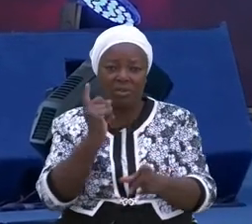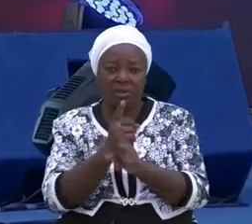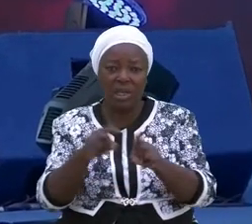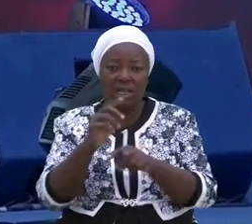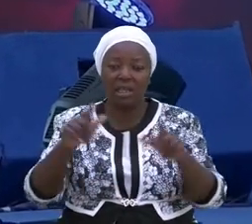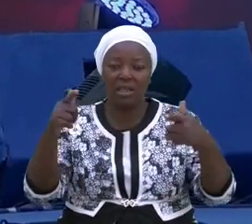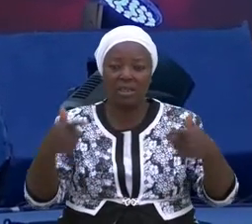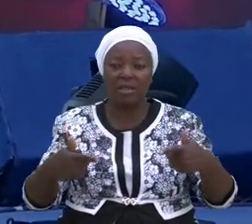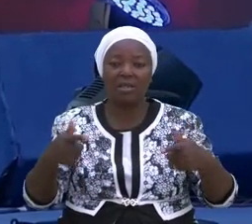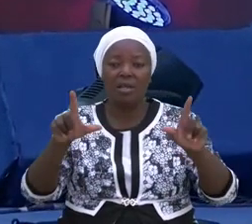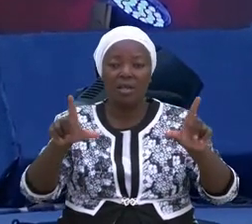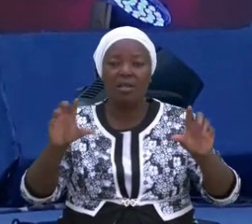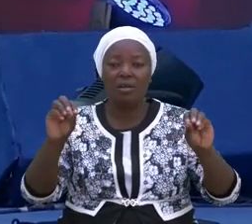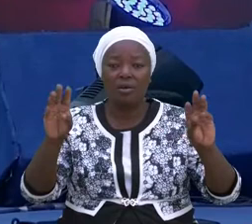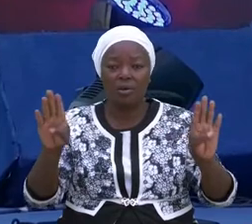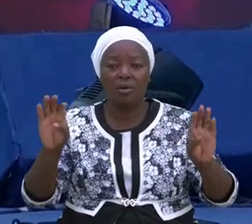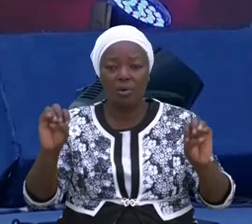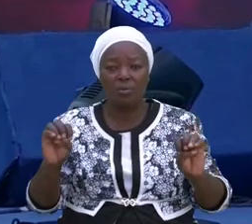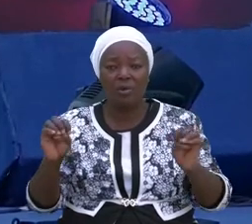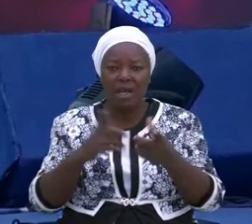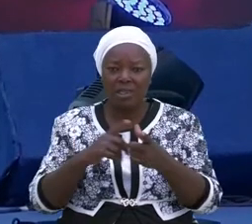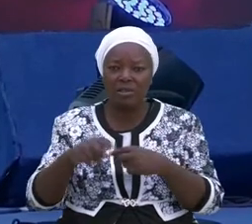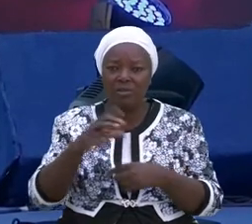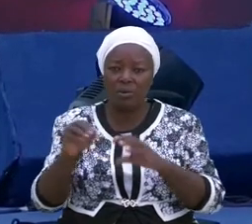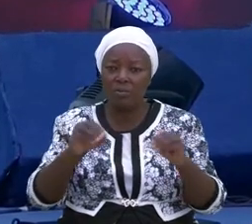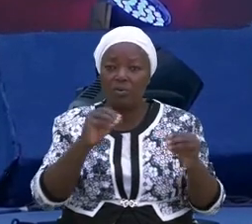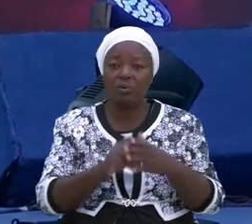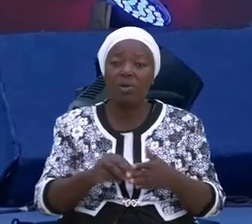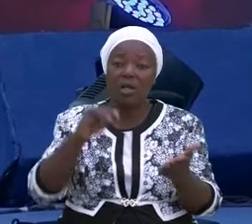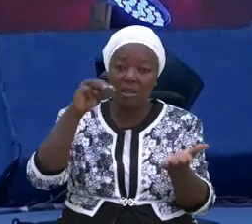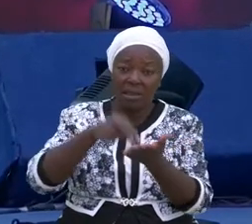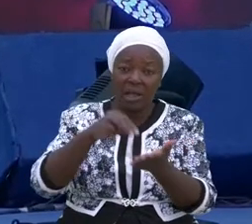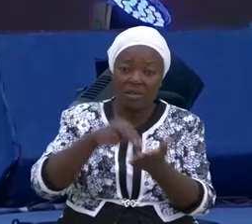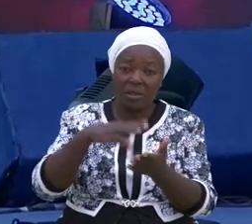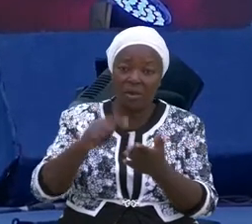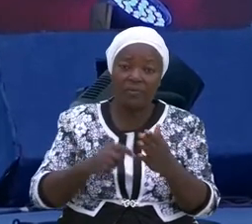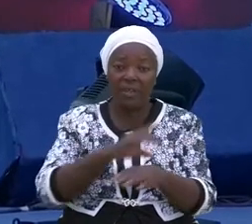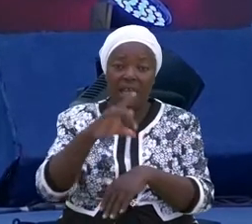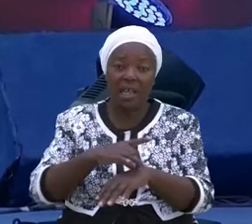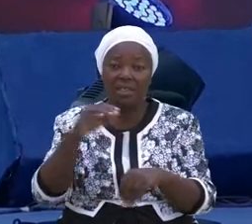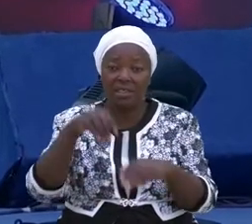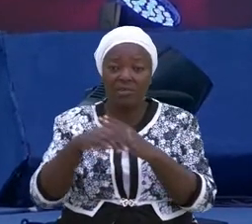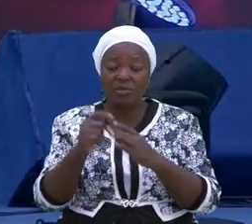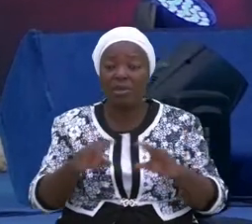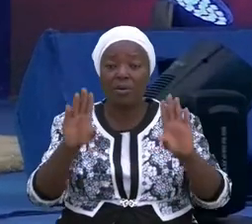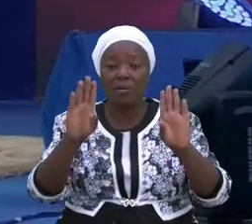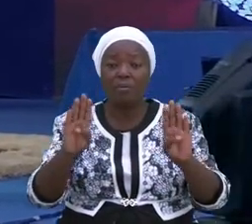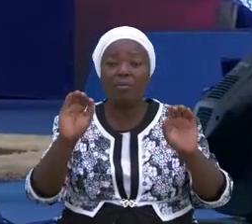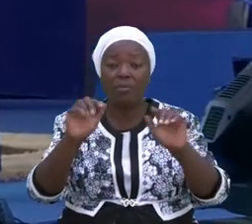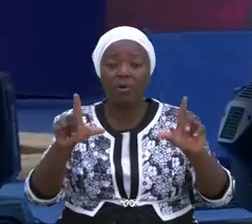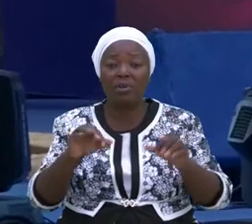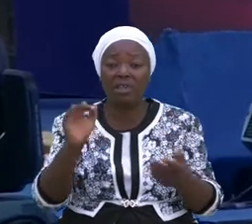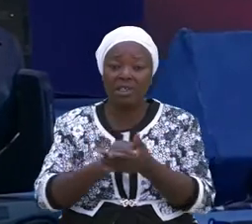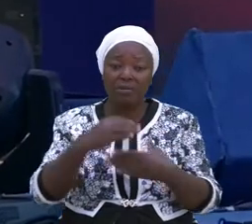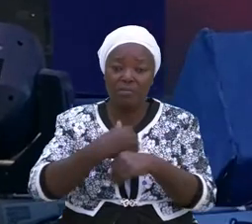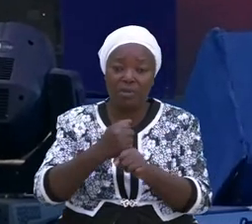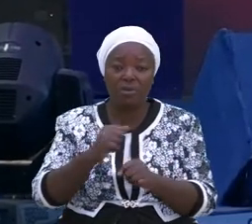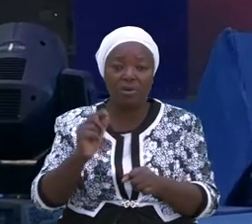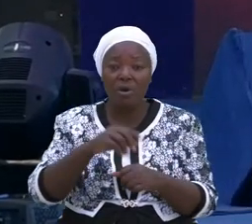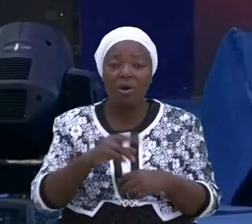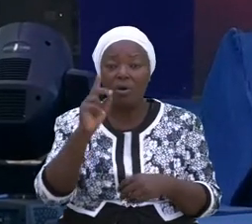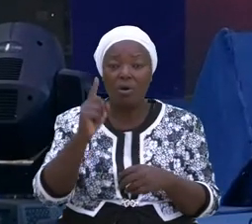thousands of the earth into the ball that makes up the sun, and you'll still not fill up the